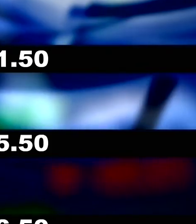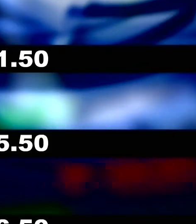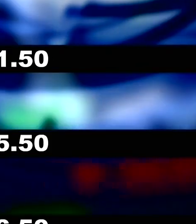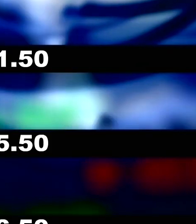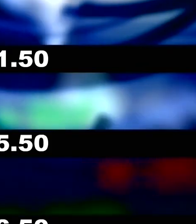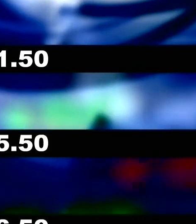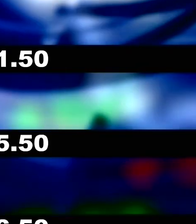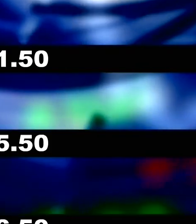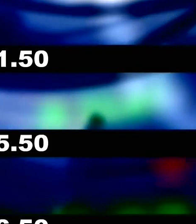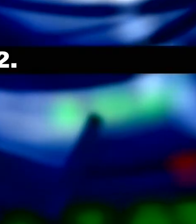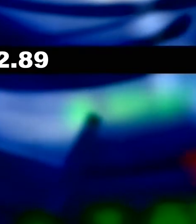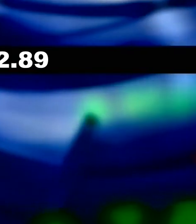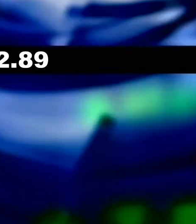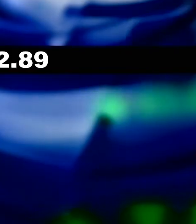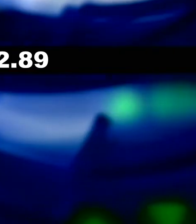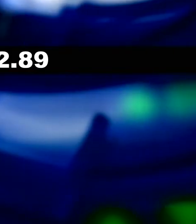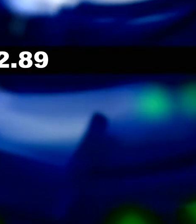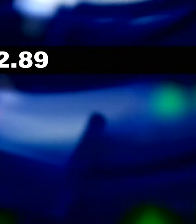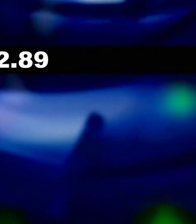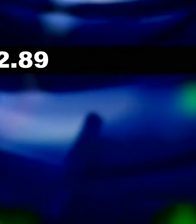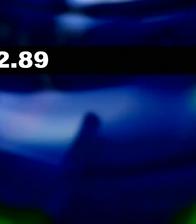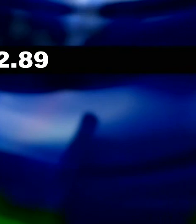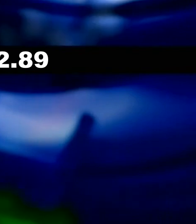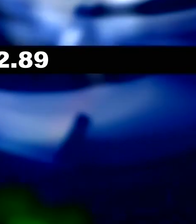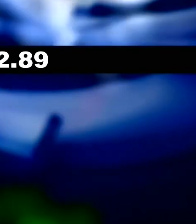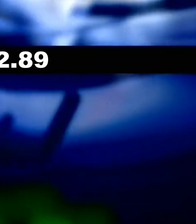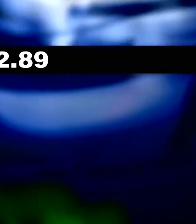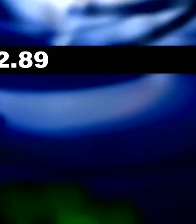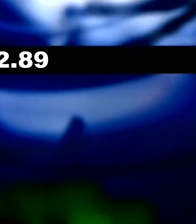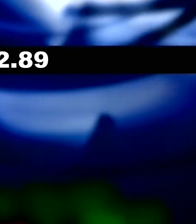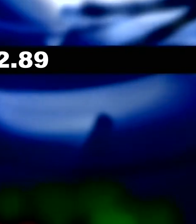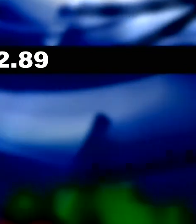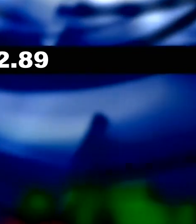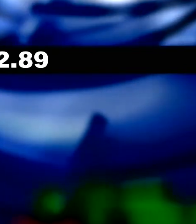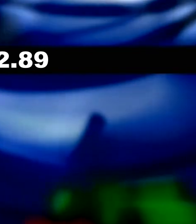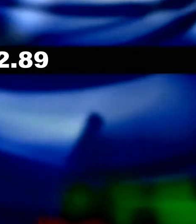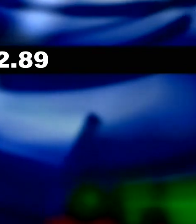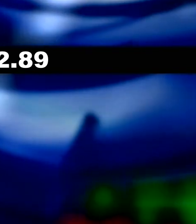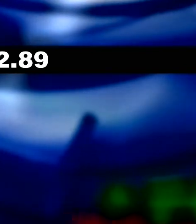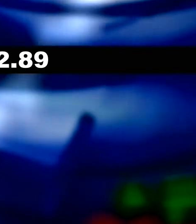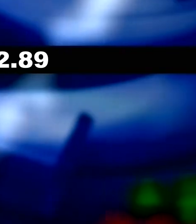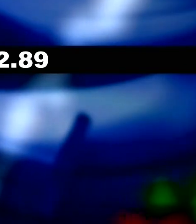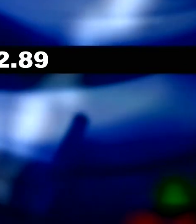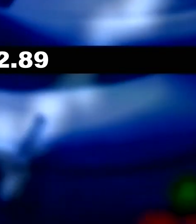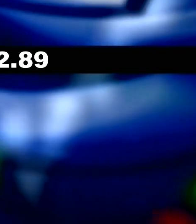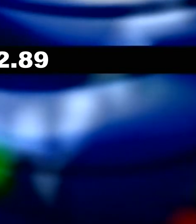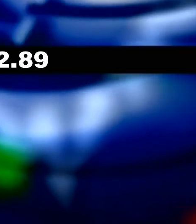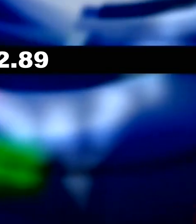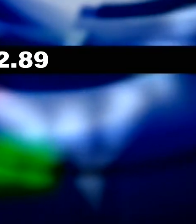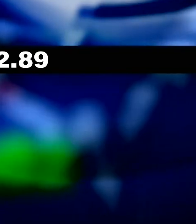$183,311.50. And here in Barbados, Goddard Enterprises Limited was the sole security